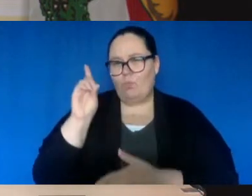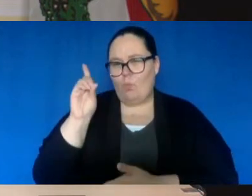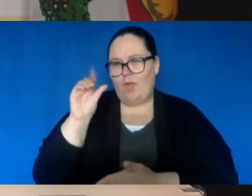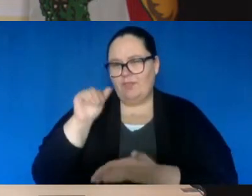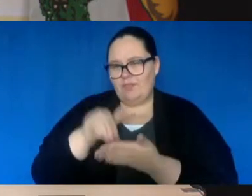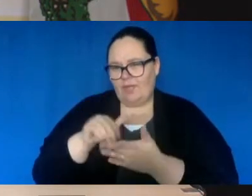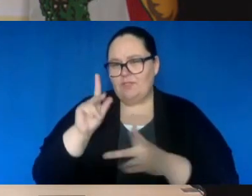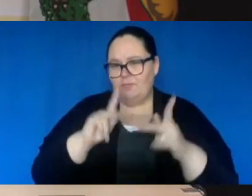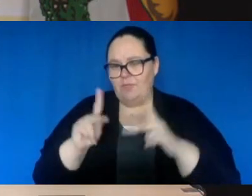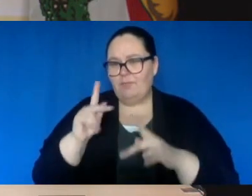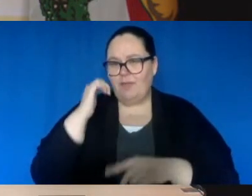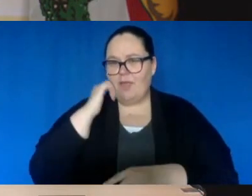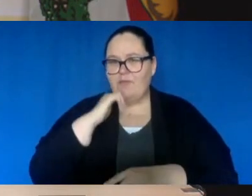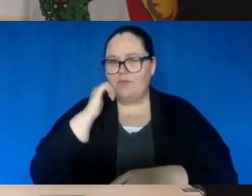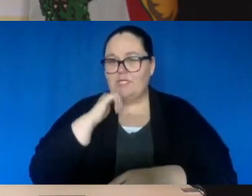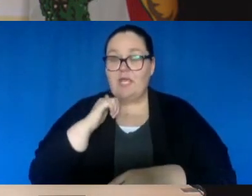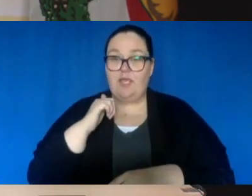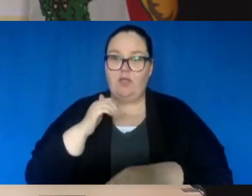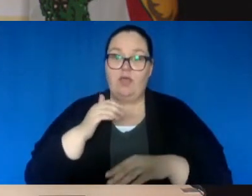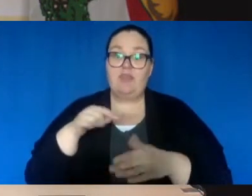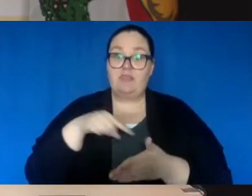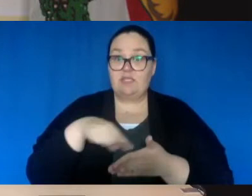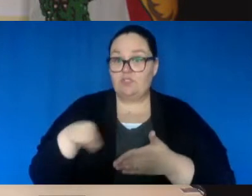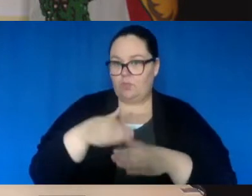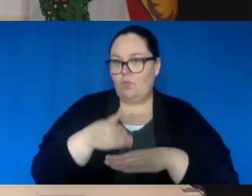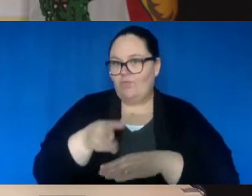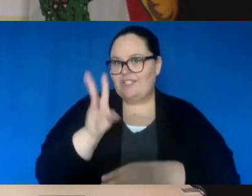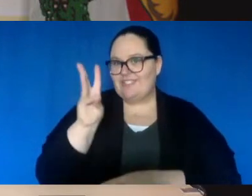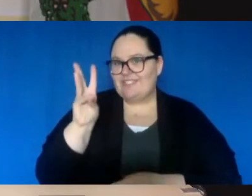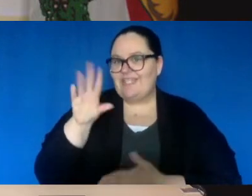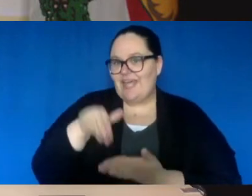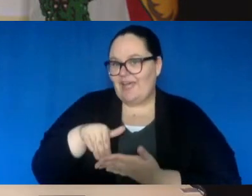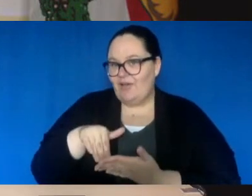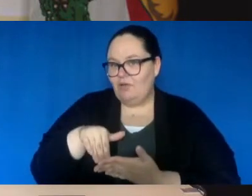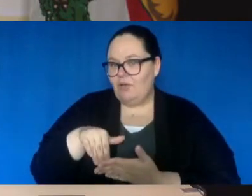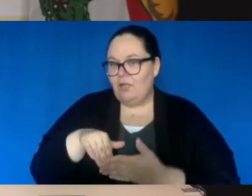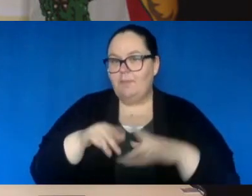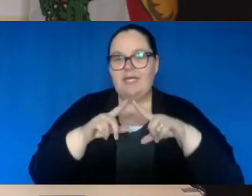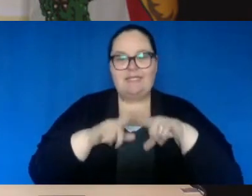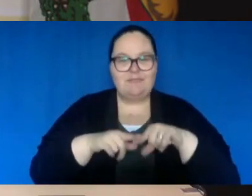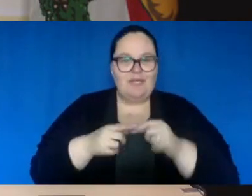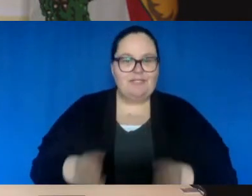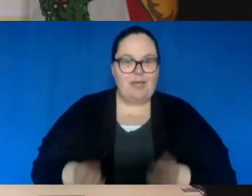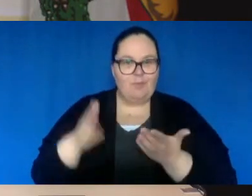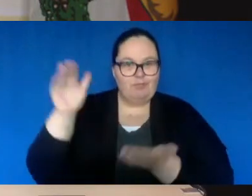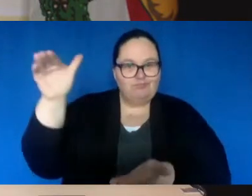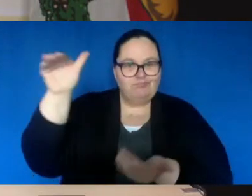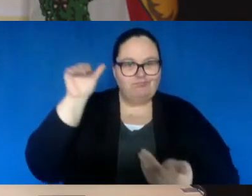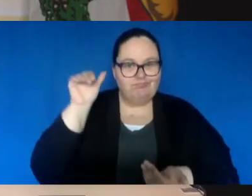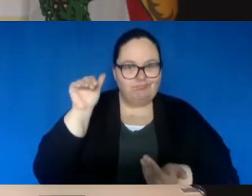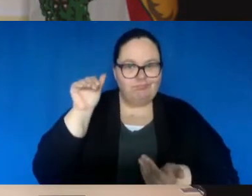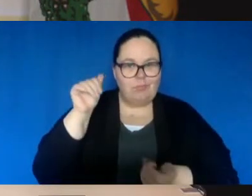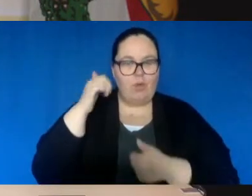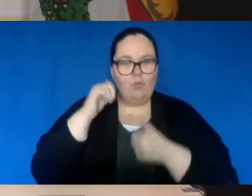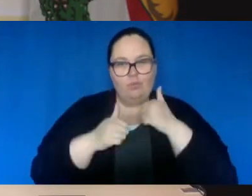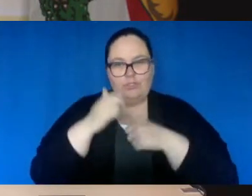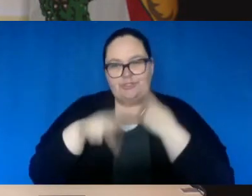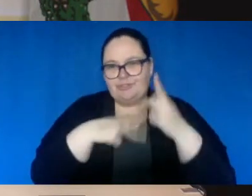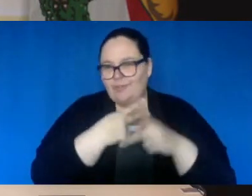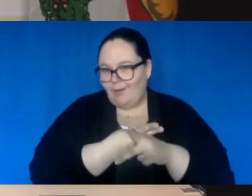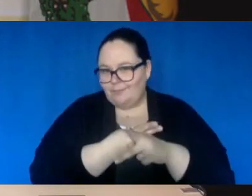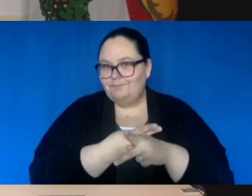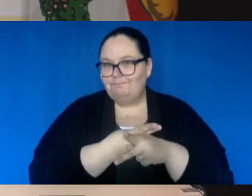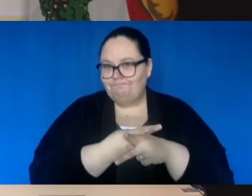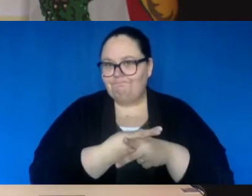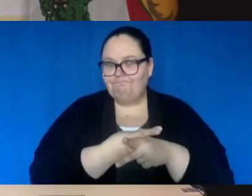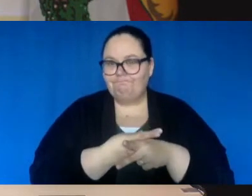there's over 6,000 people this week, but it does depend on our supply each week and what comes in. So on average